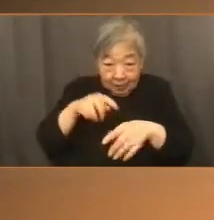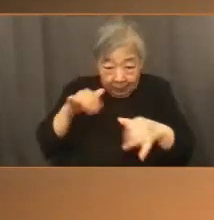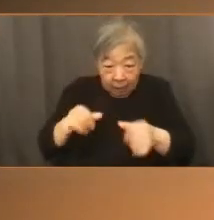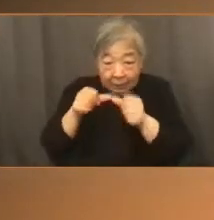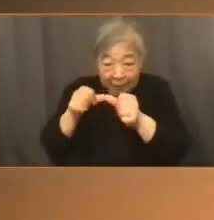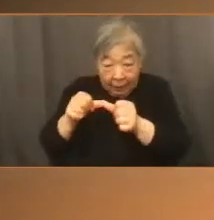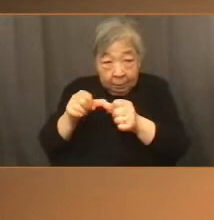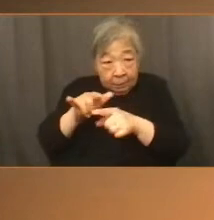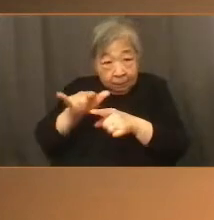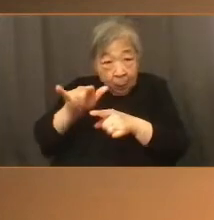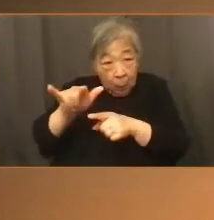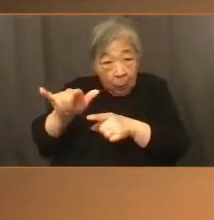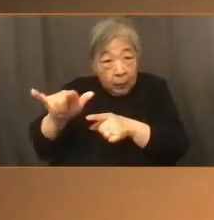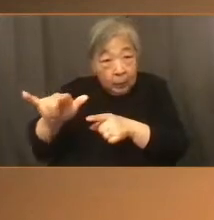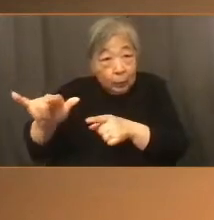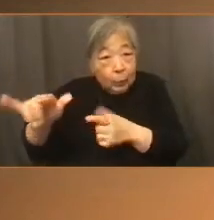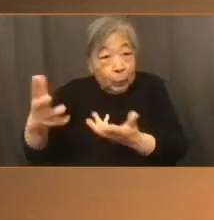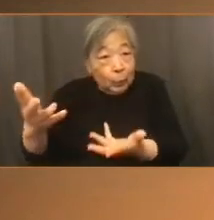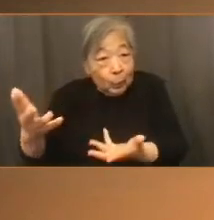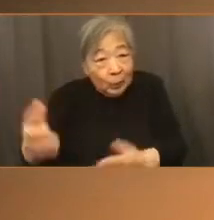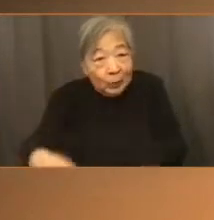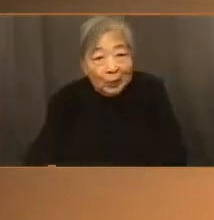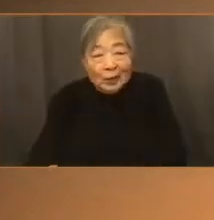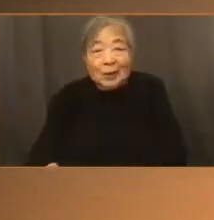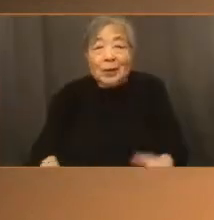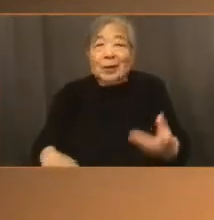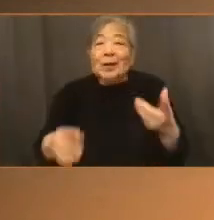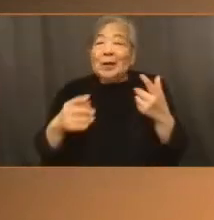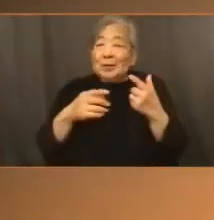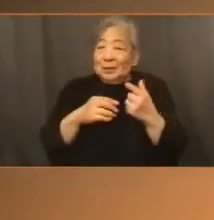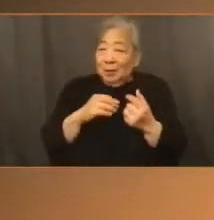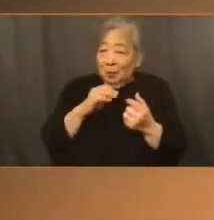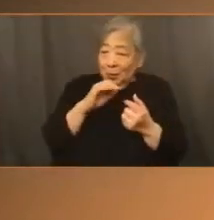videos that came back, but they were taken by your buddy, the rover, right?